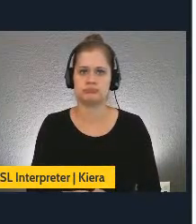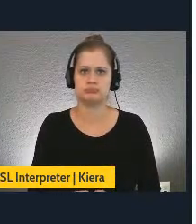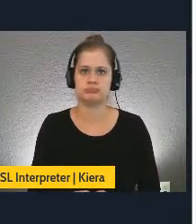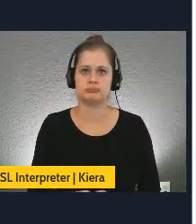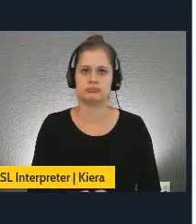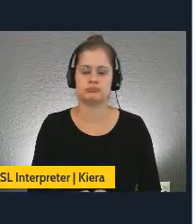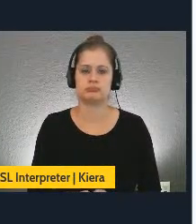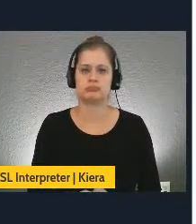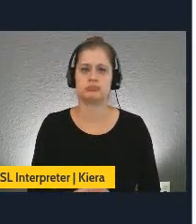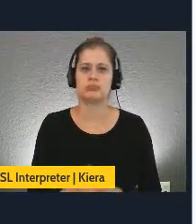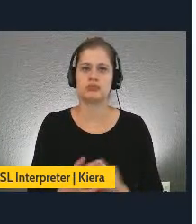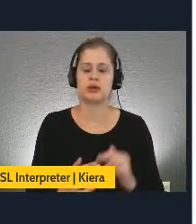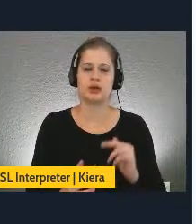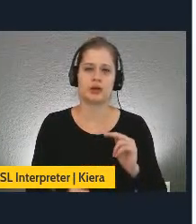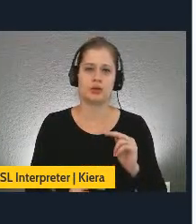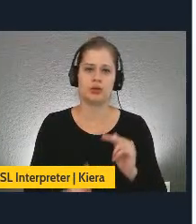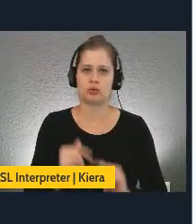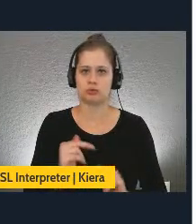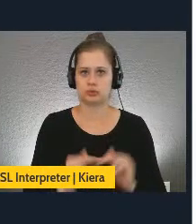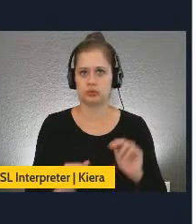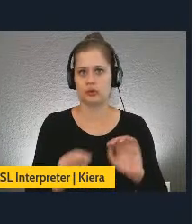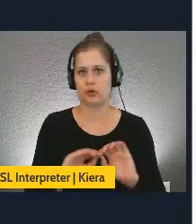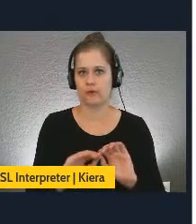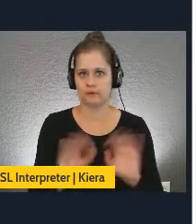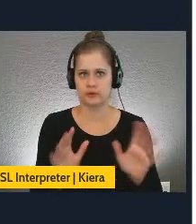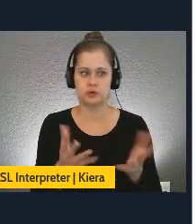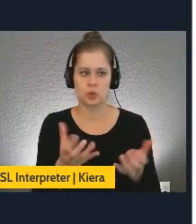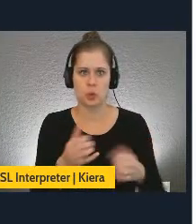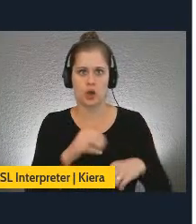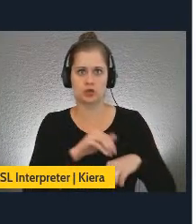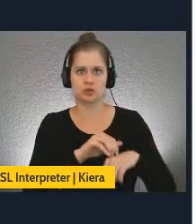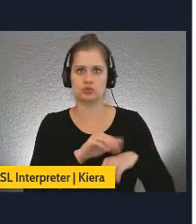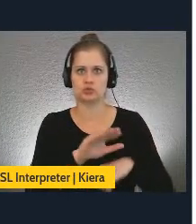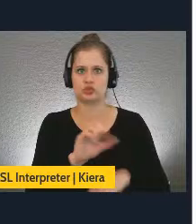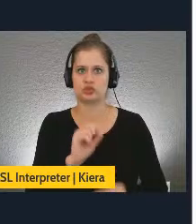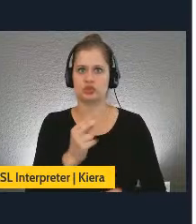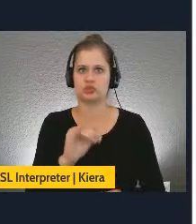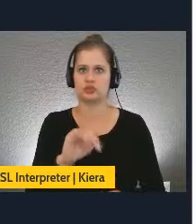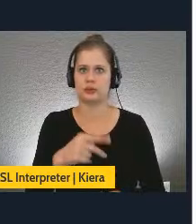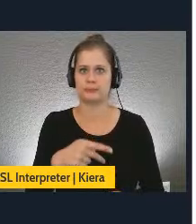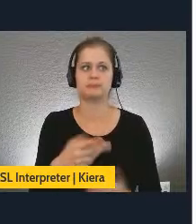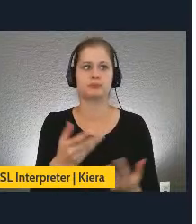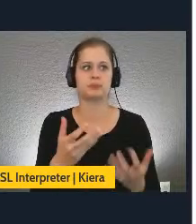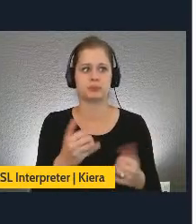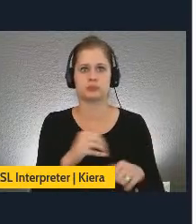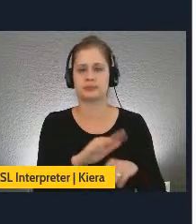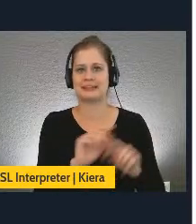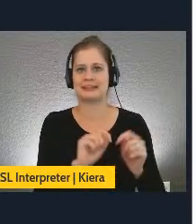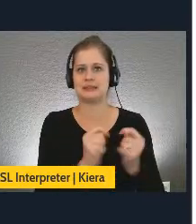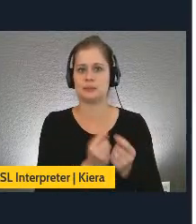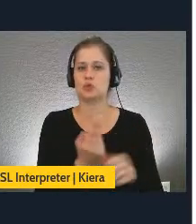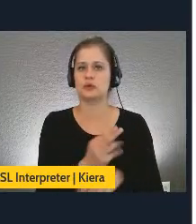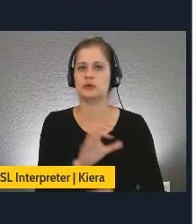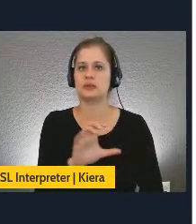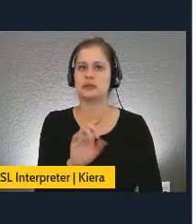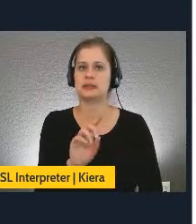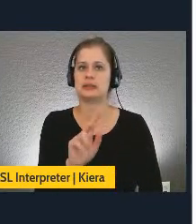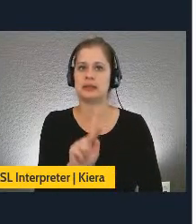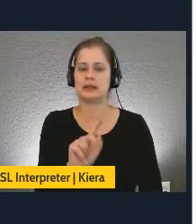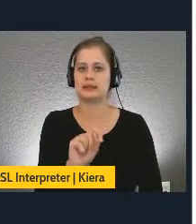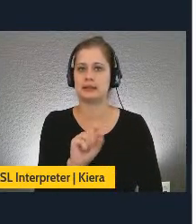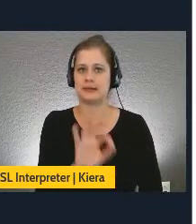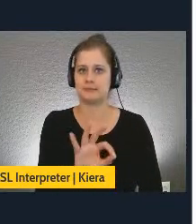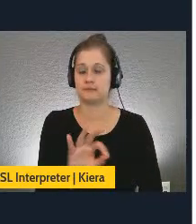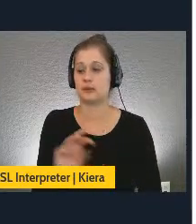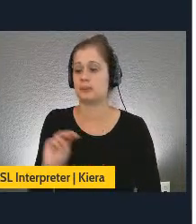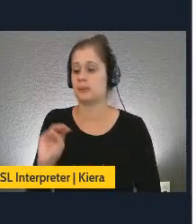constructs, obviously you want to ship because you want to distribute them around teams using CDKtf. And for modules, the same for